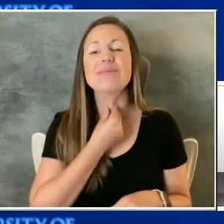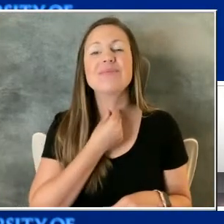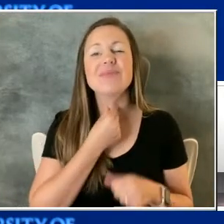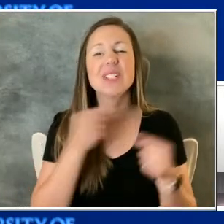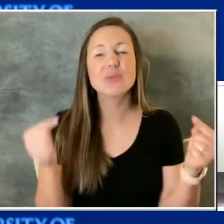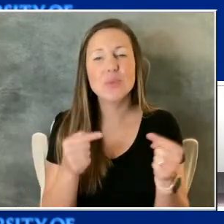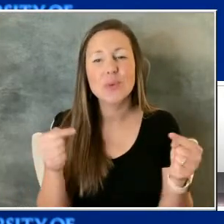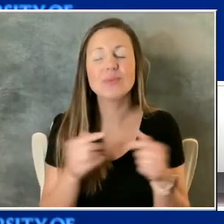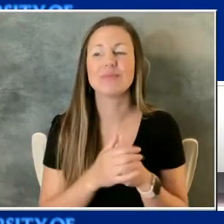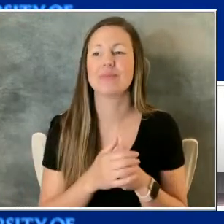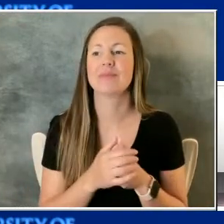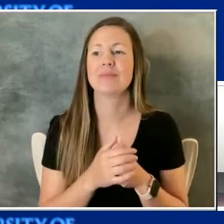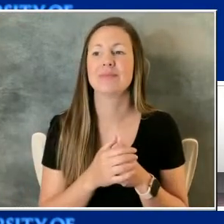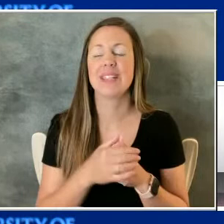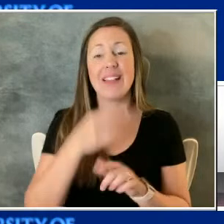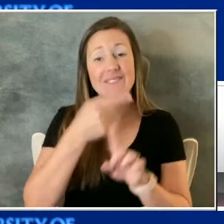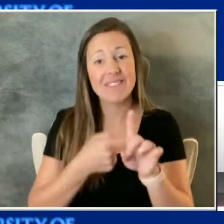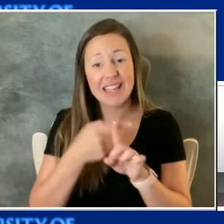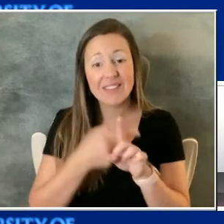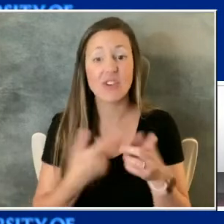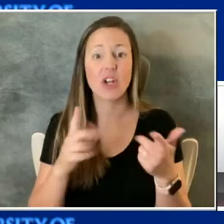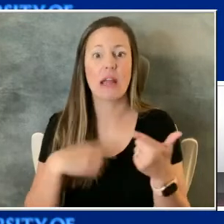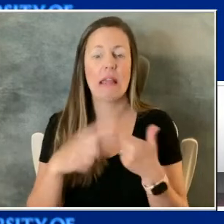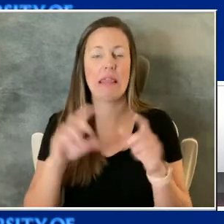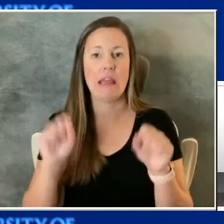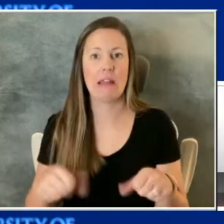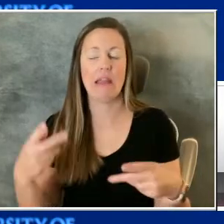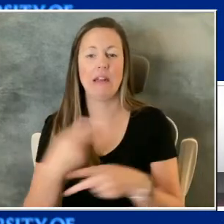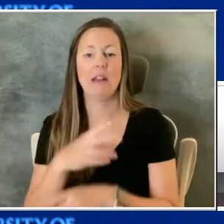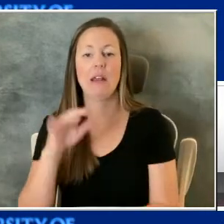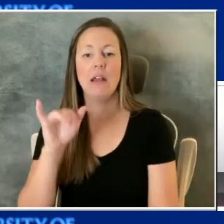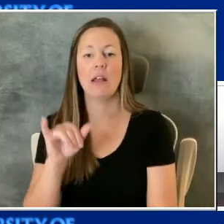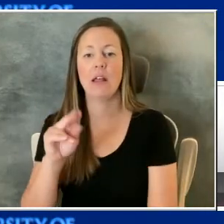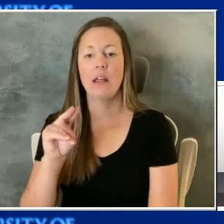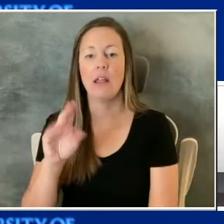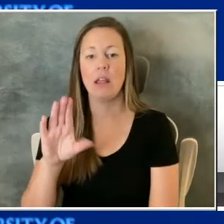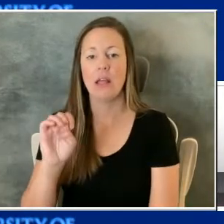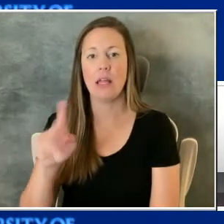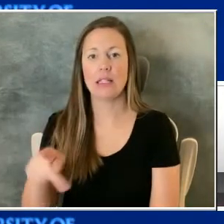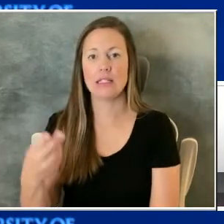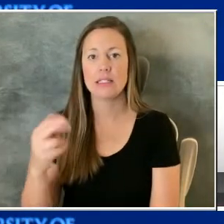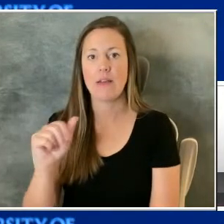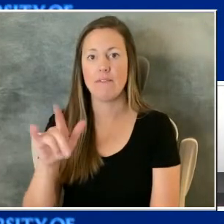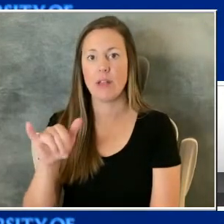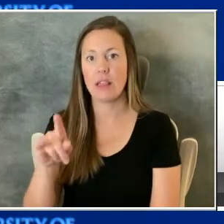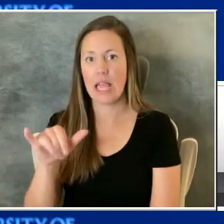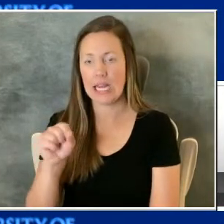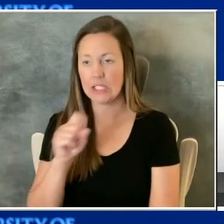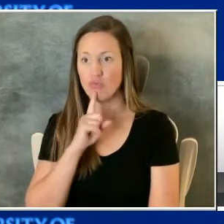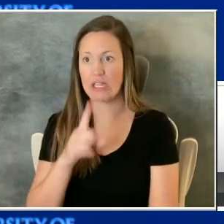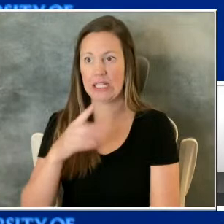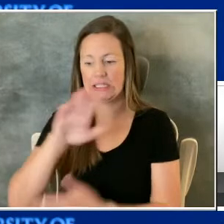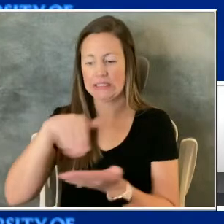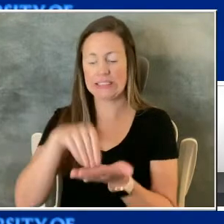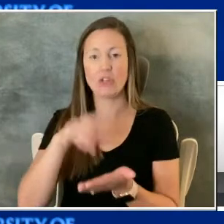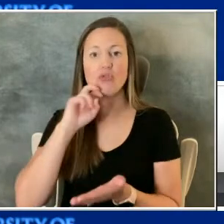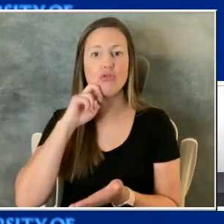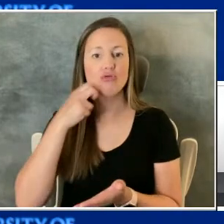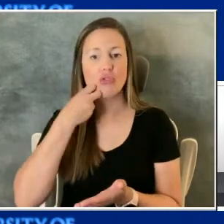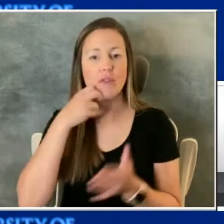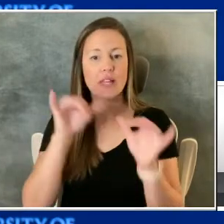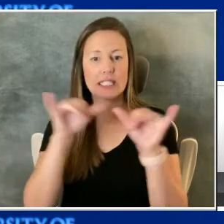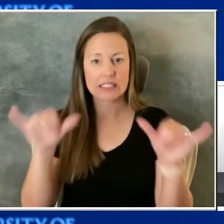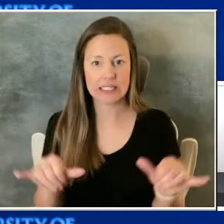to encephalitis or central nervous system infection, and fairly high fatality rate. Now, could we see cases here in the United